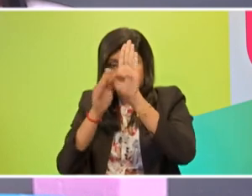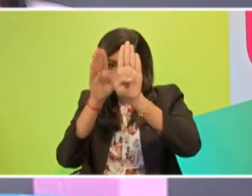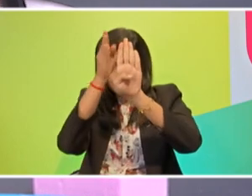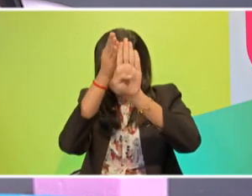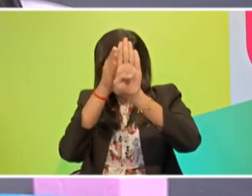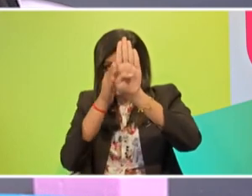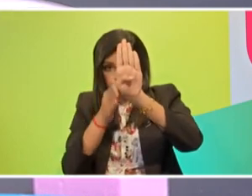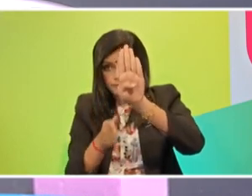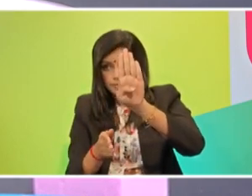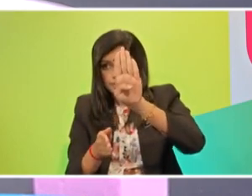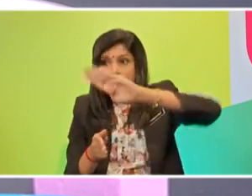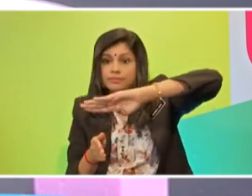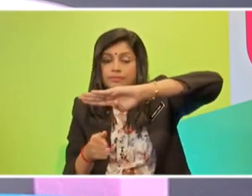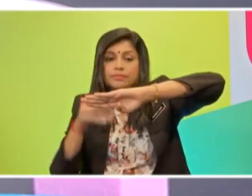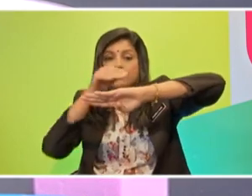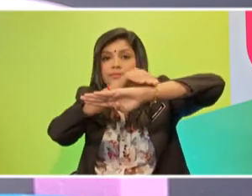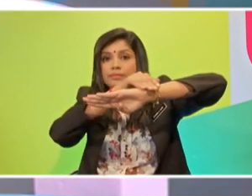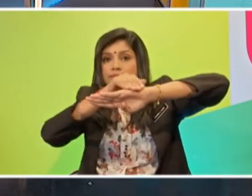Okay. Okay, one line here.